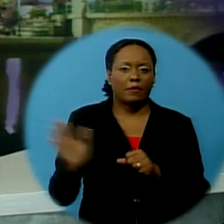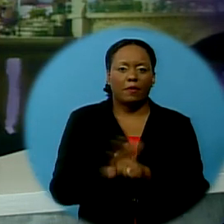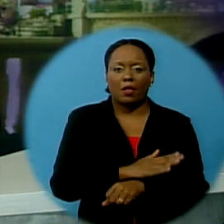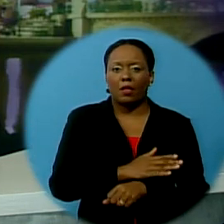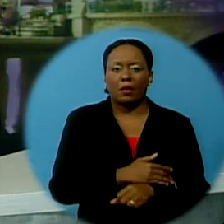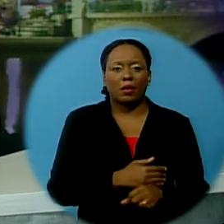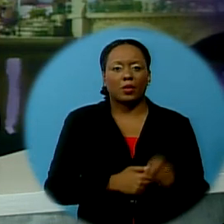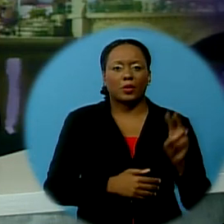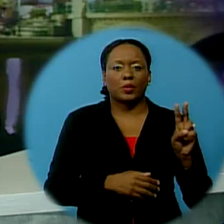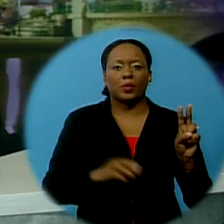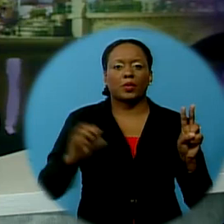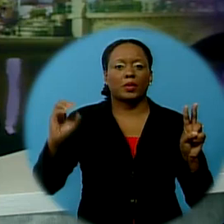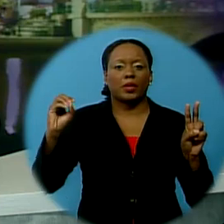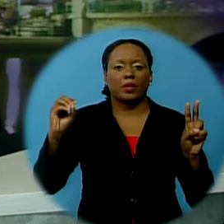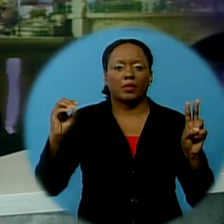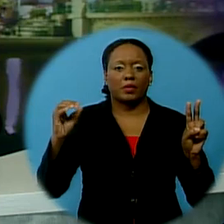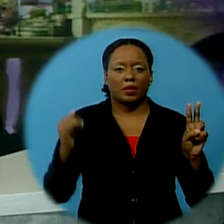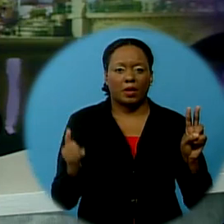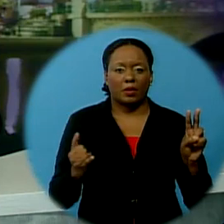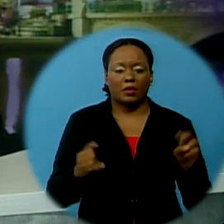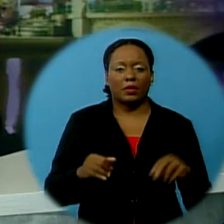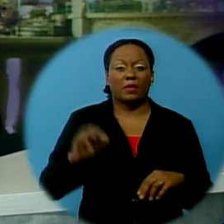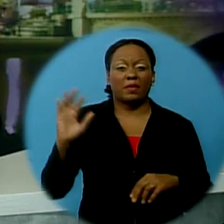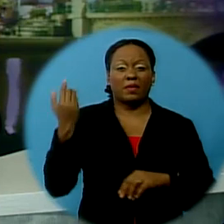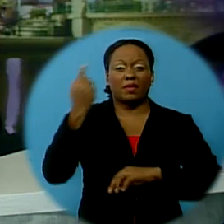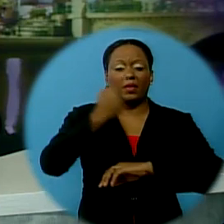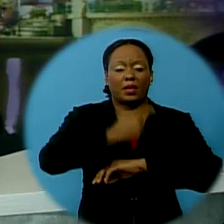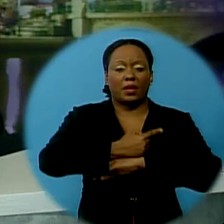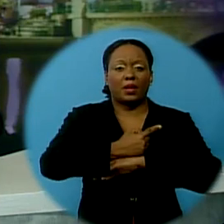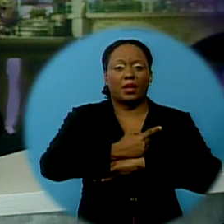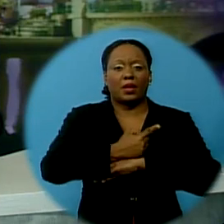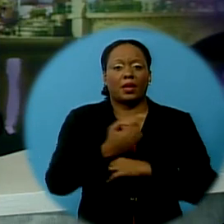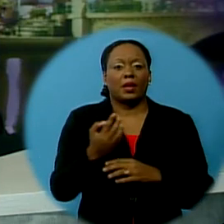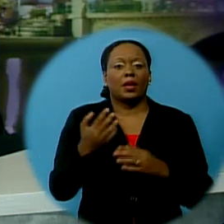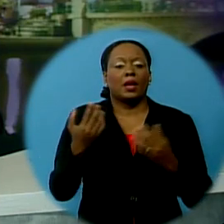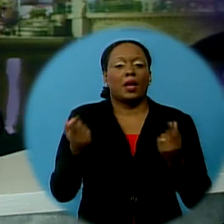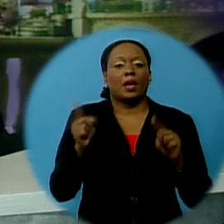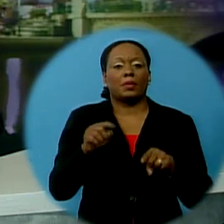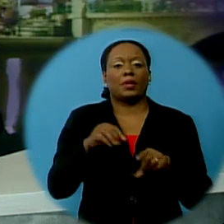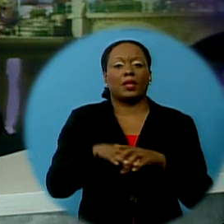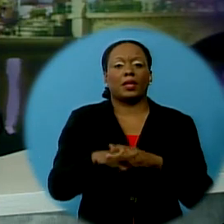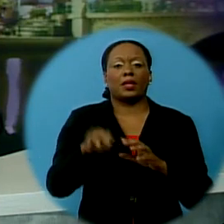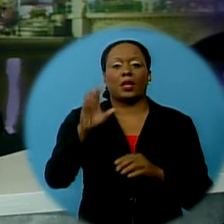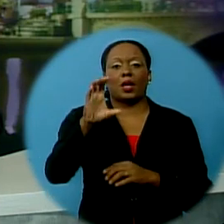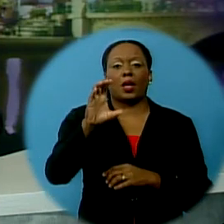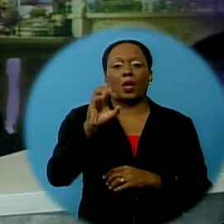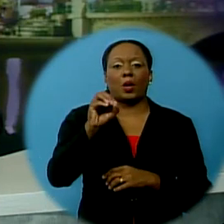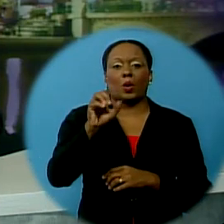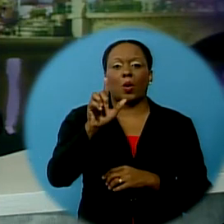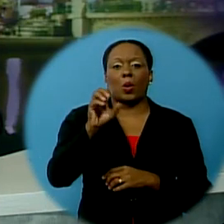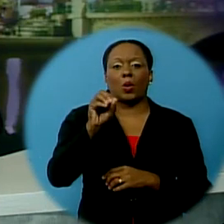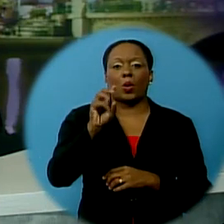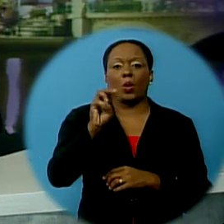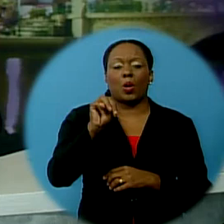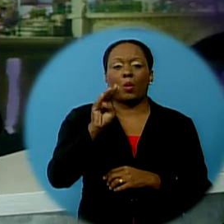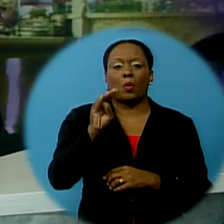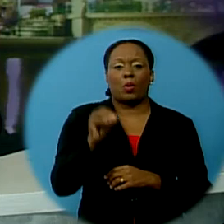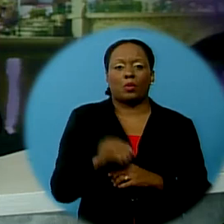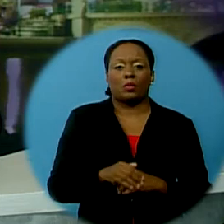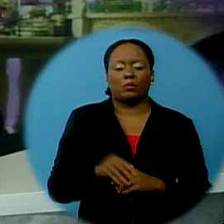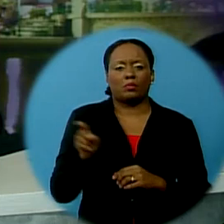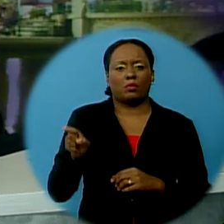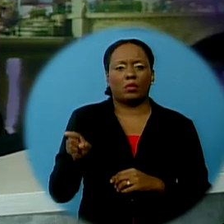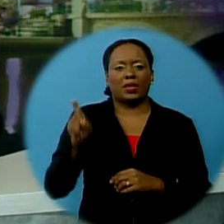2-0 margin. On day five of the rain-affected match in Colombo today, with the Windies needing 224 more runs for